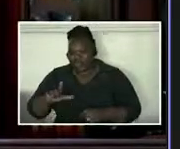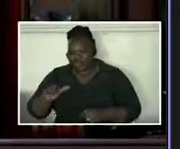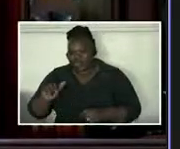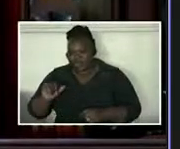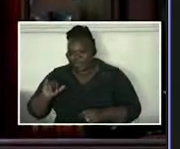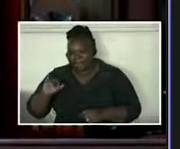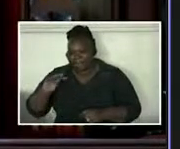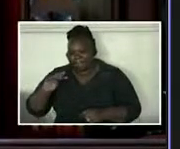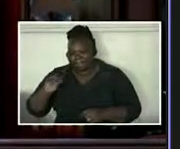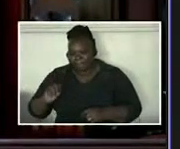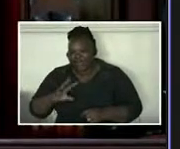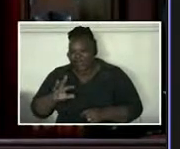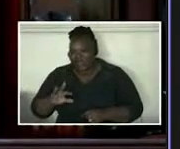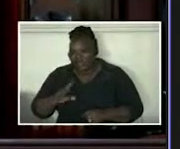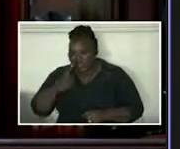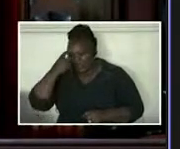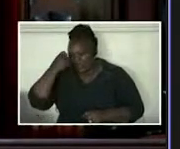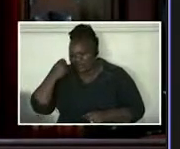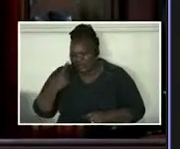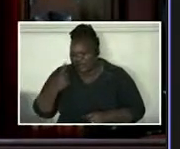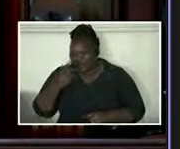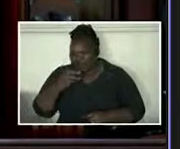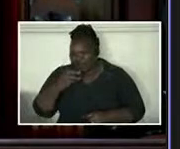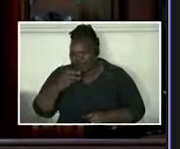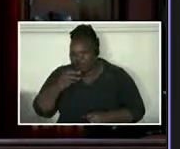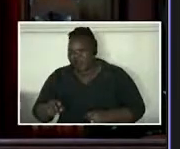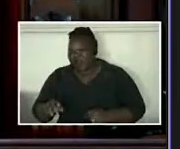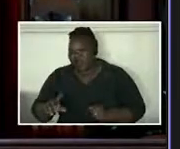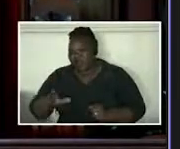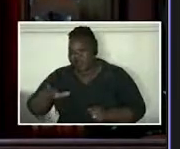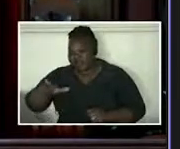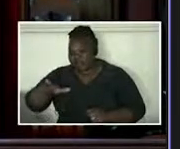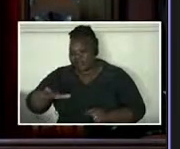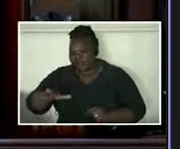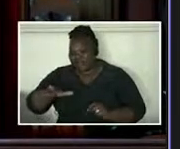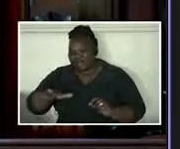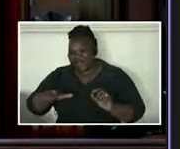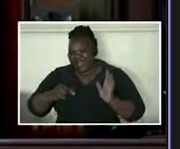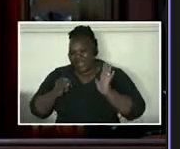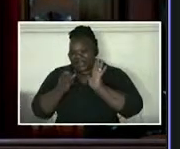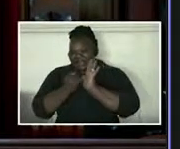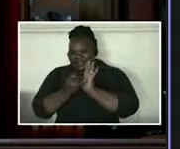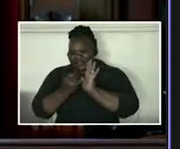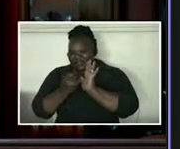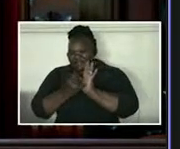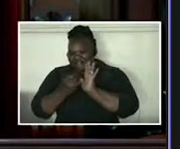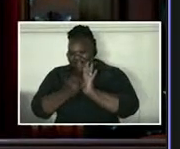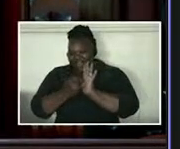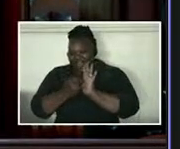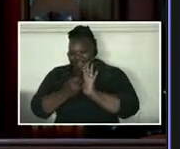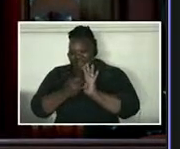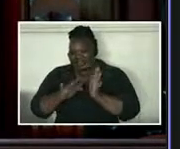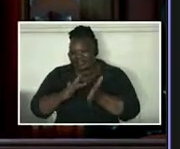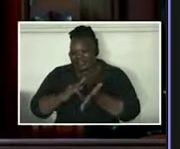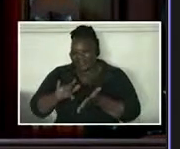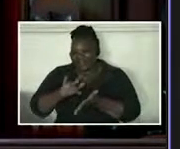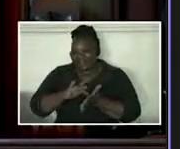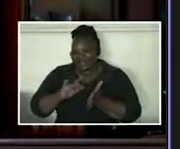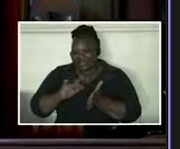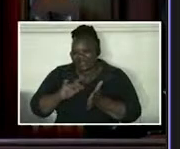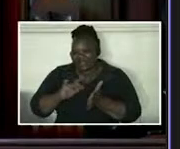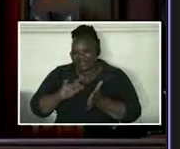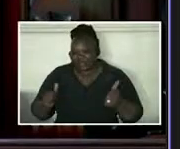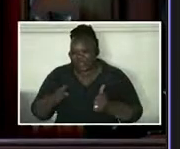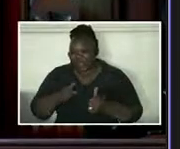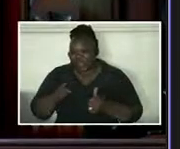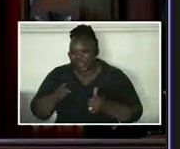this is the outlifting of seven identified centers of excellence with the equipment and resources these centers will be used